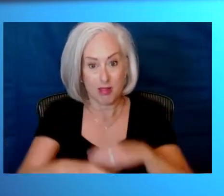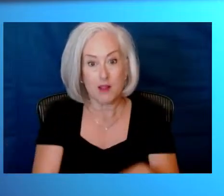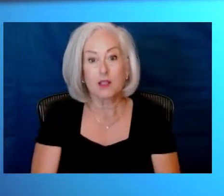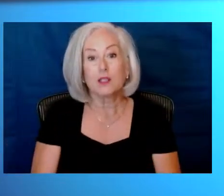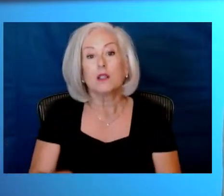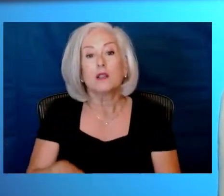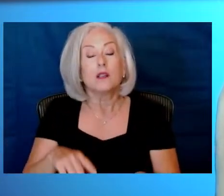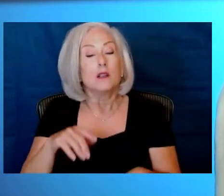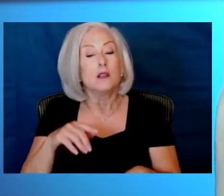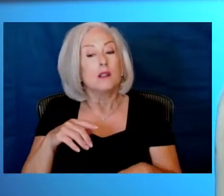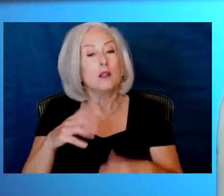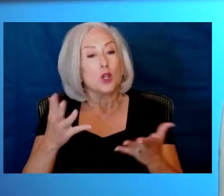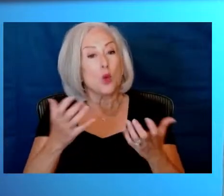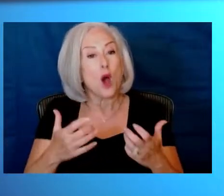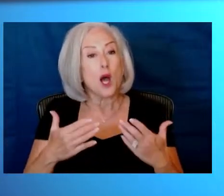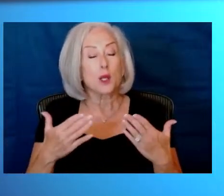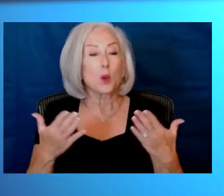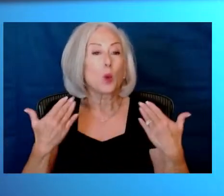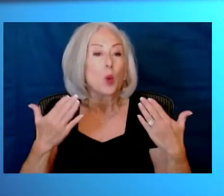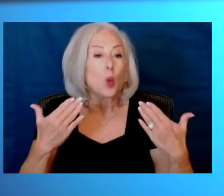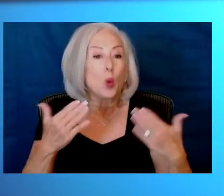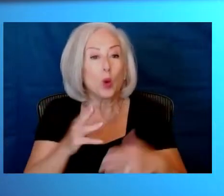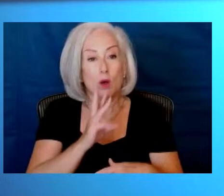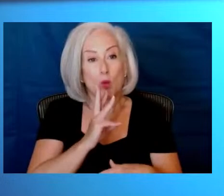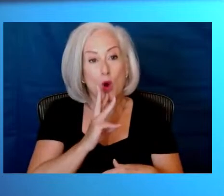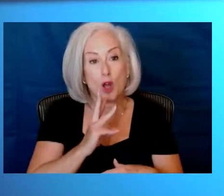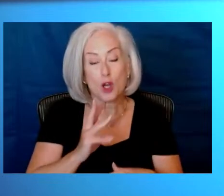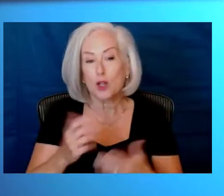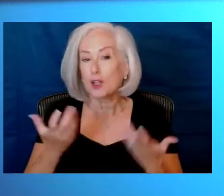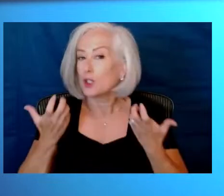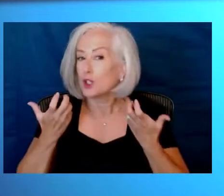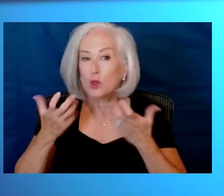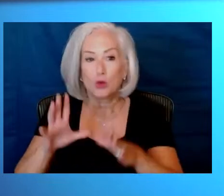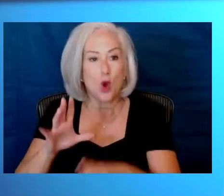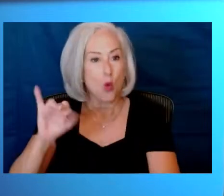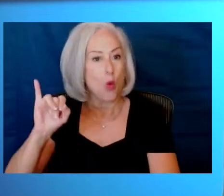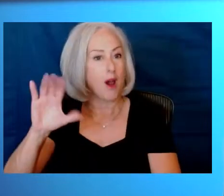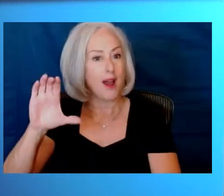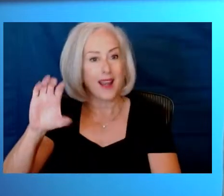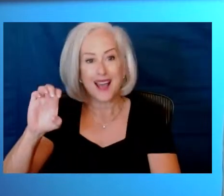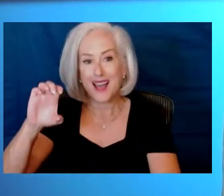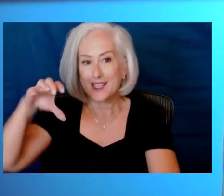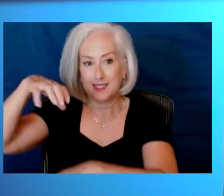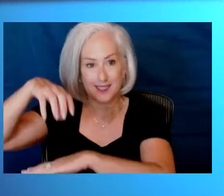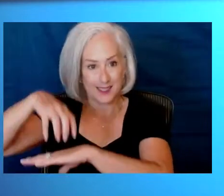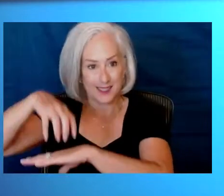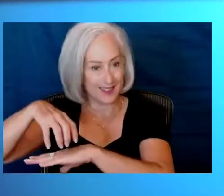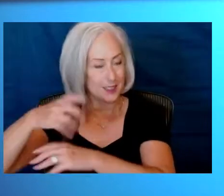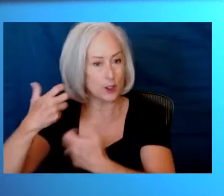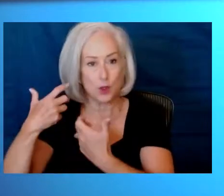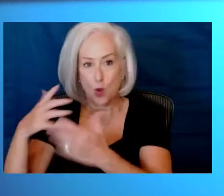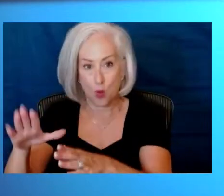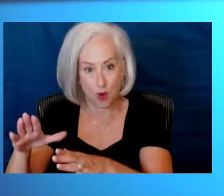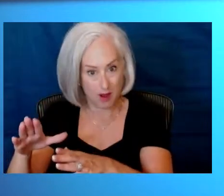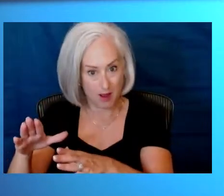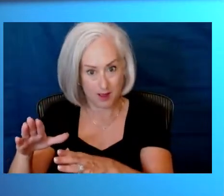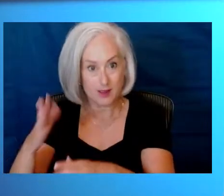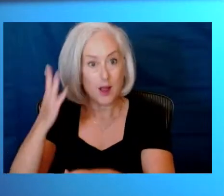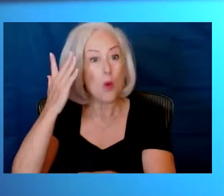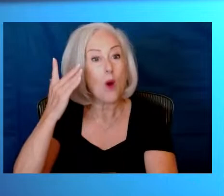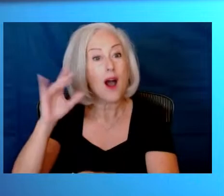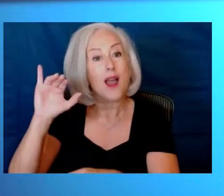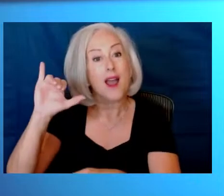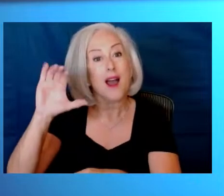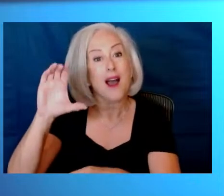water or not ice directly. We want to cool that area down, but we don't want you to be using ice because it can in